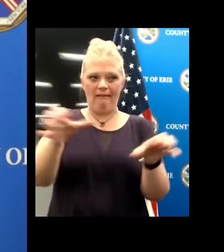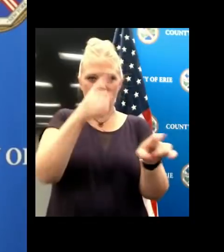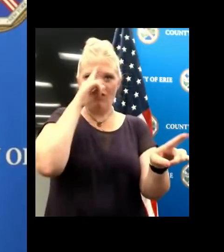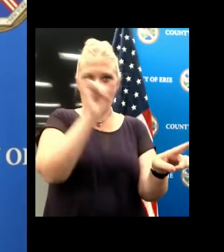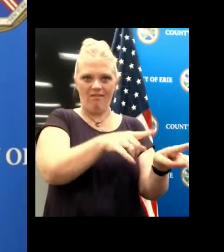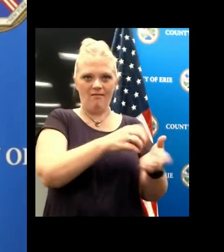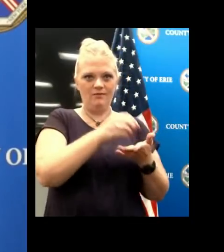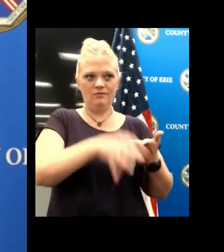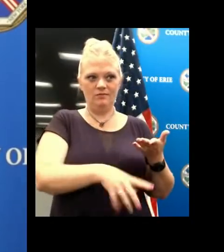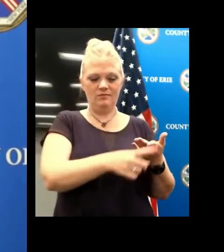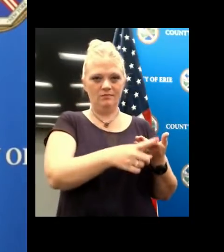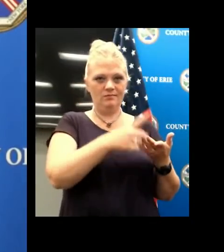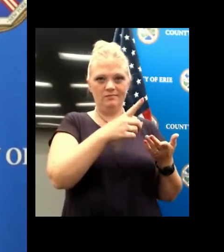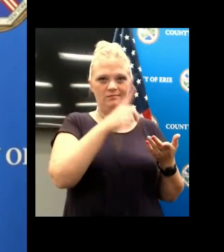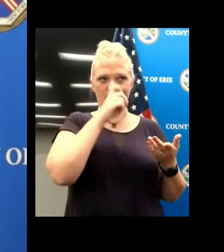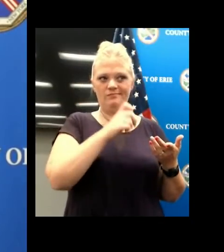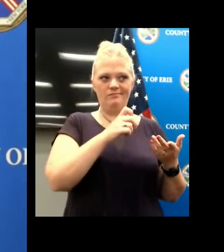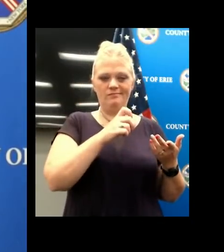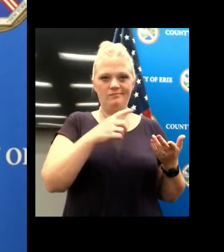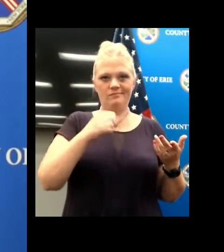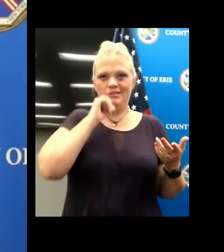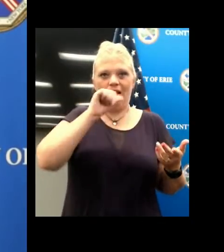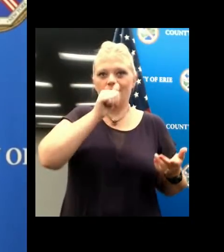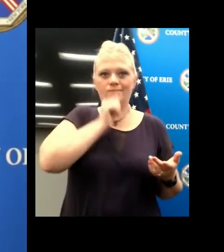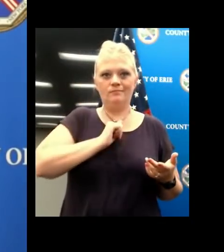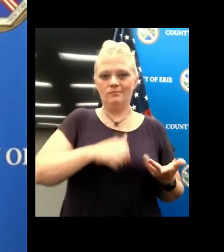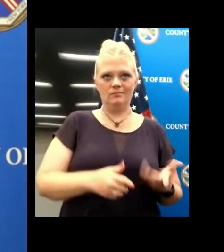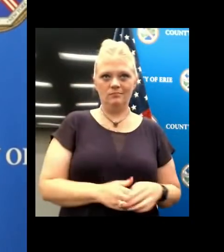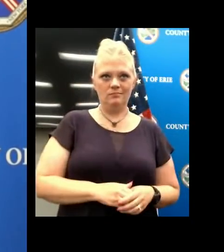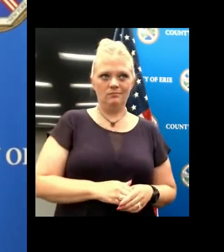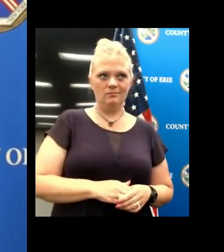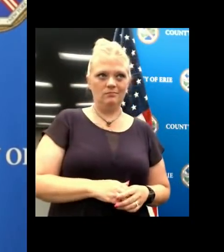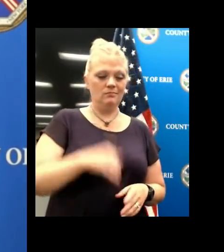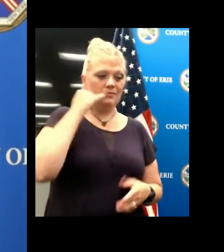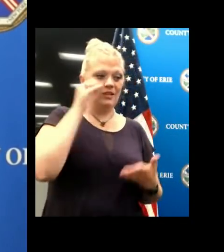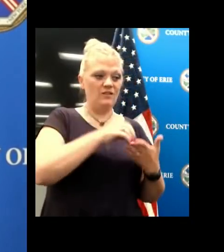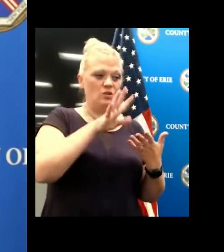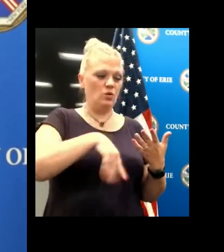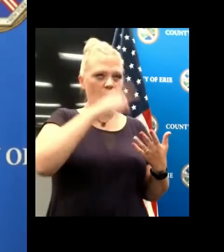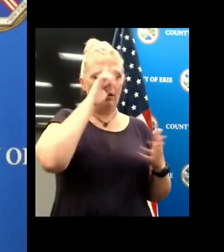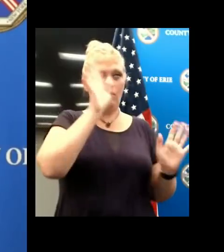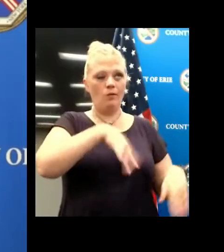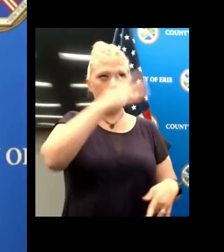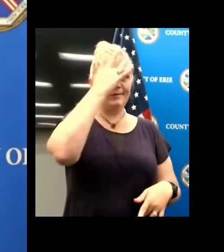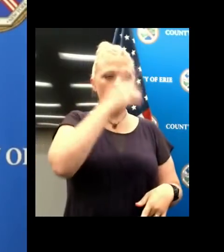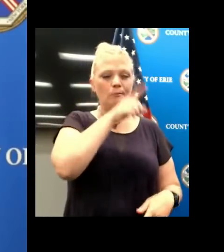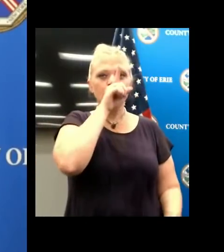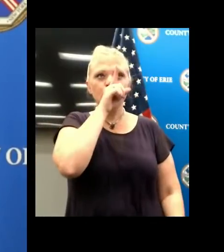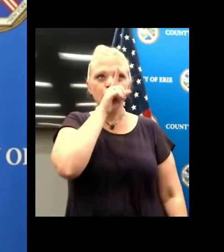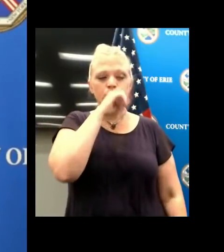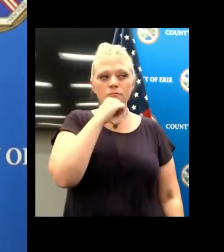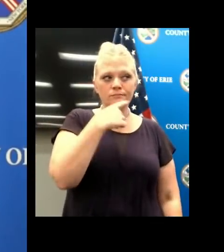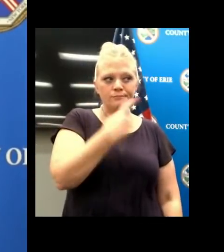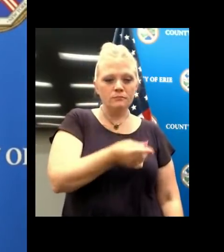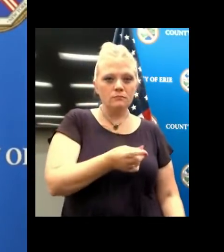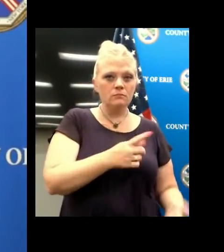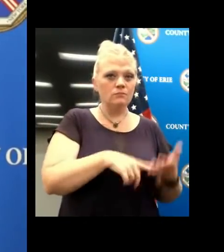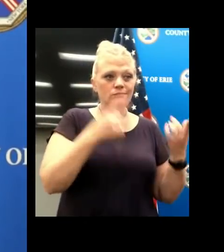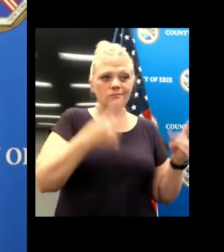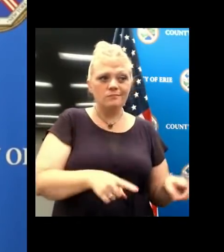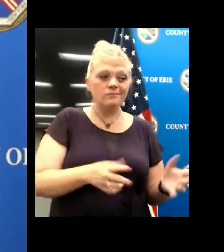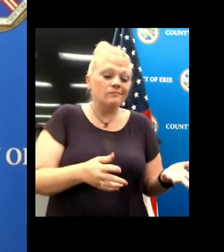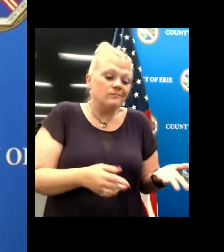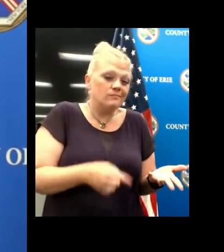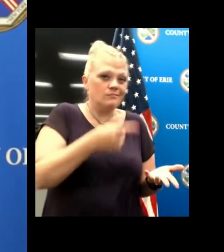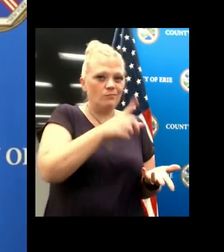student. This will not be tolerated. If a student thinks, hey, I got sick, I don't need to tell anybody what happened, well, you know what? You